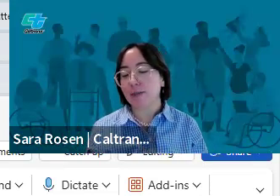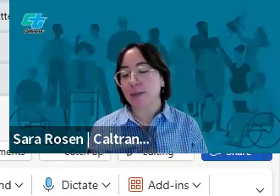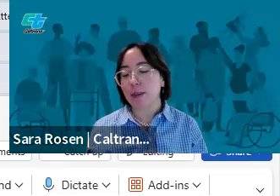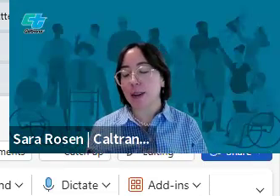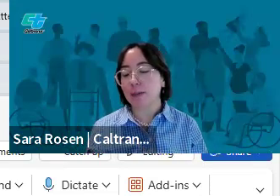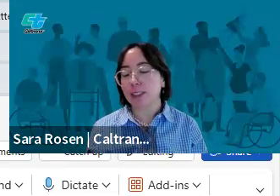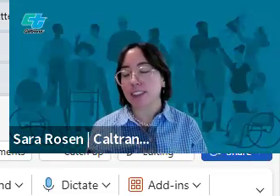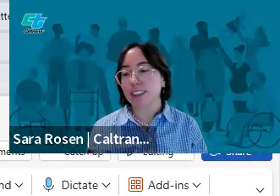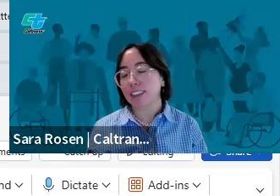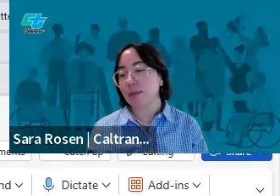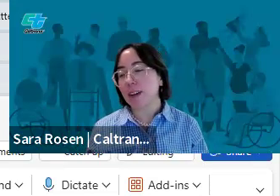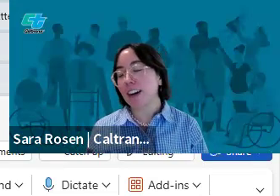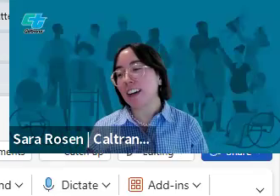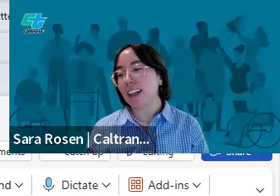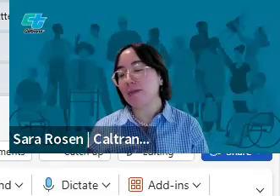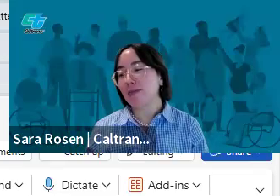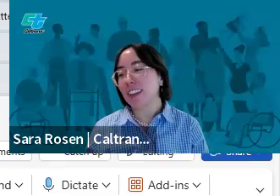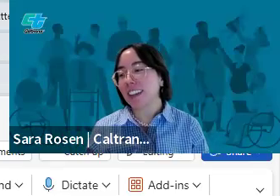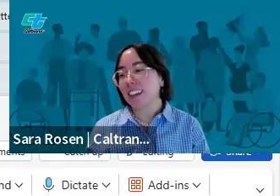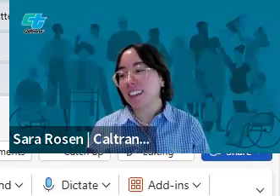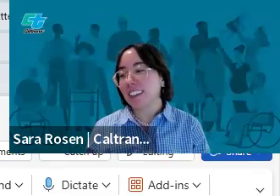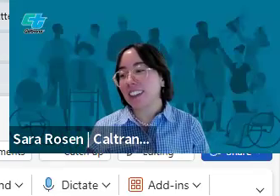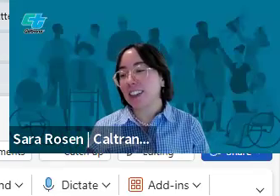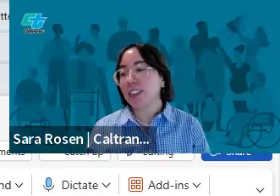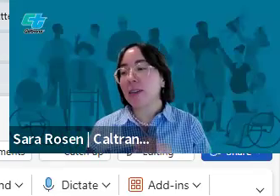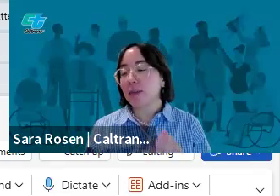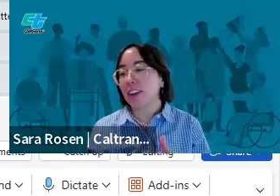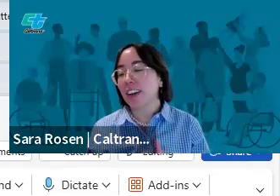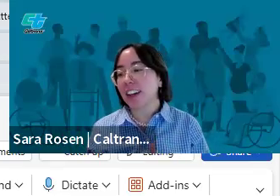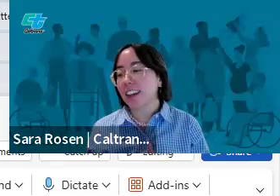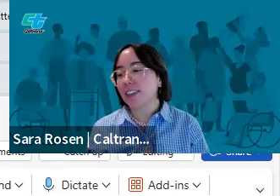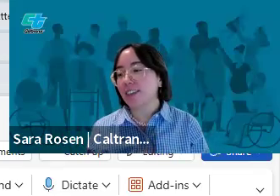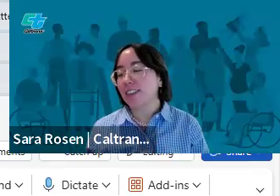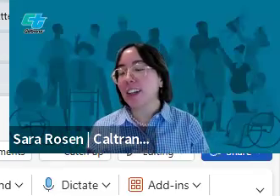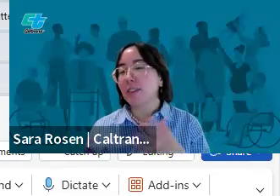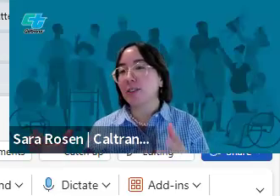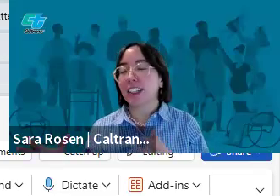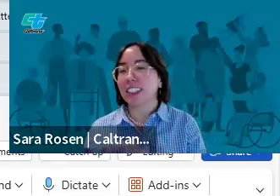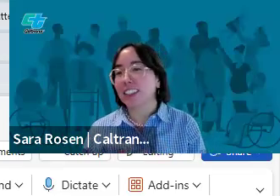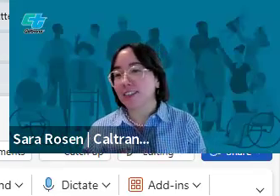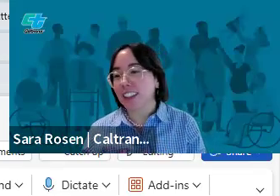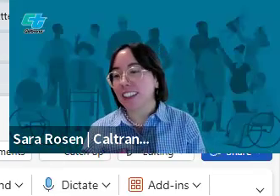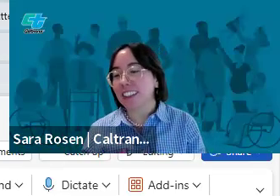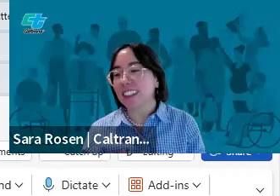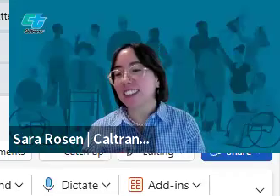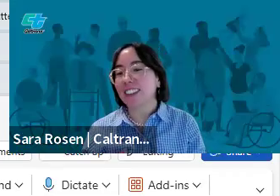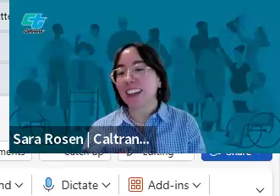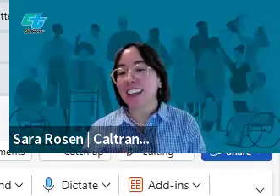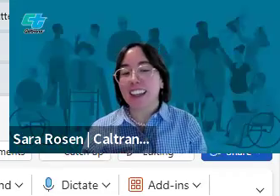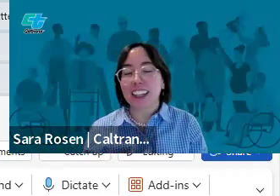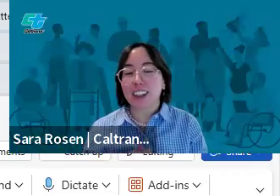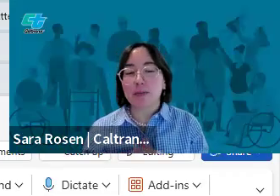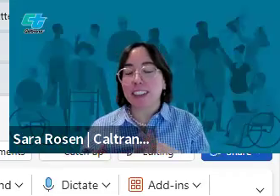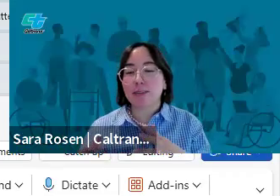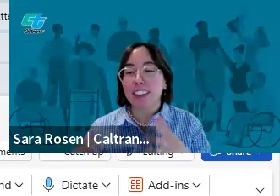kind of pop-ups or you know, temporary demonstrations of what these things look